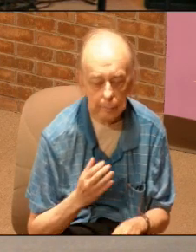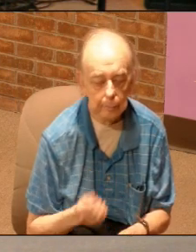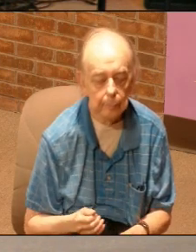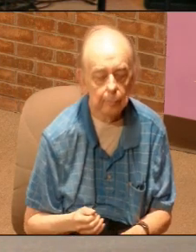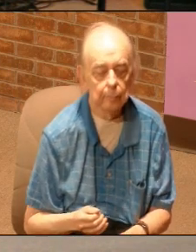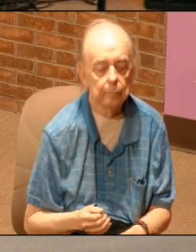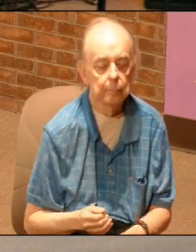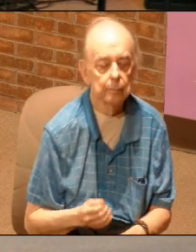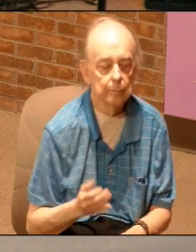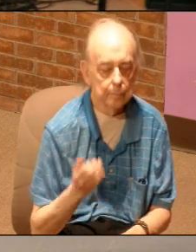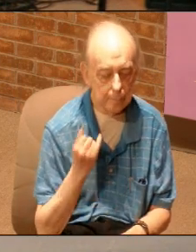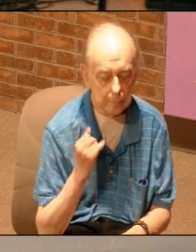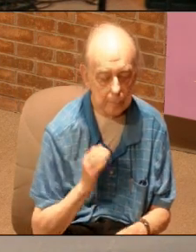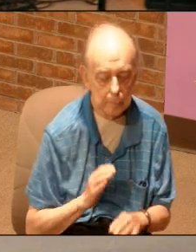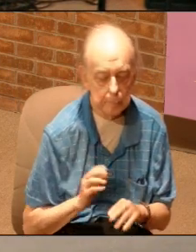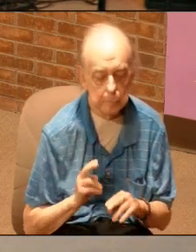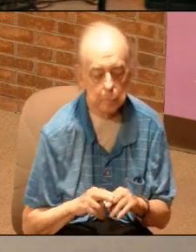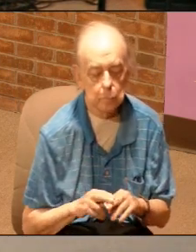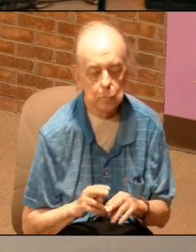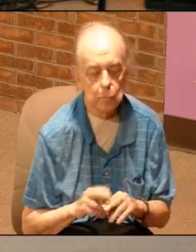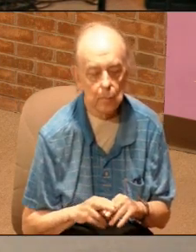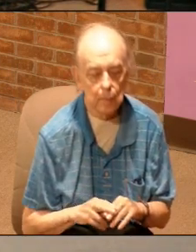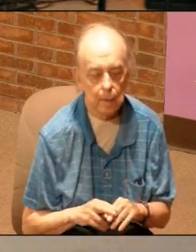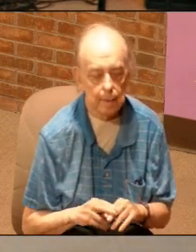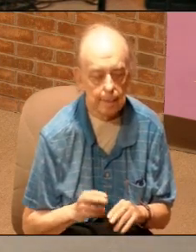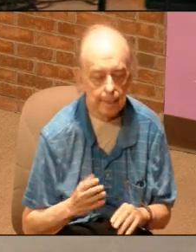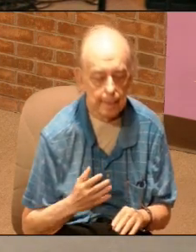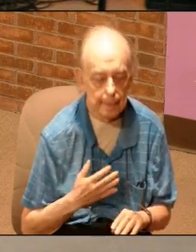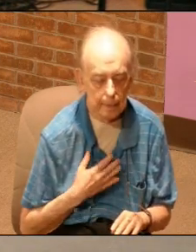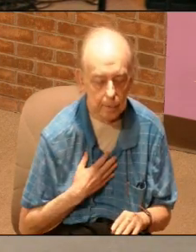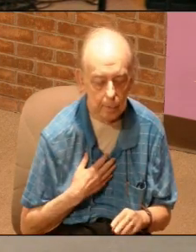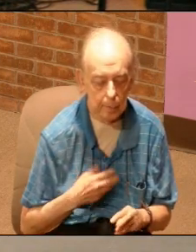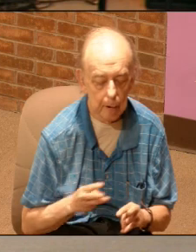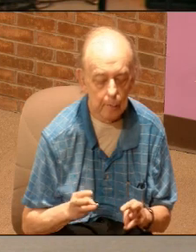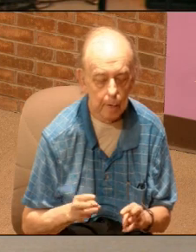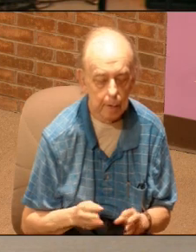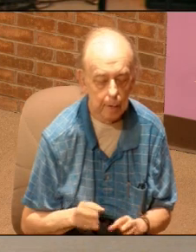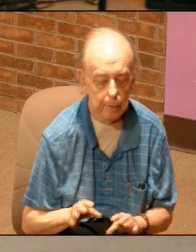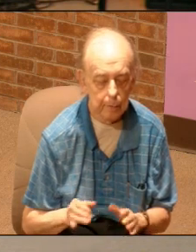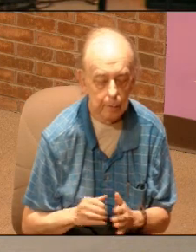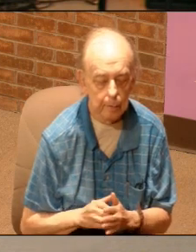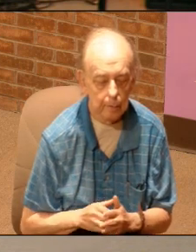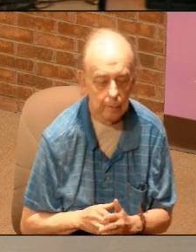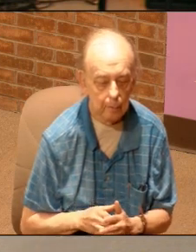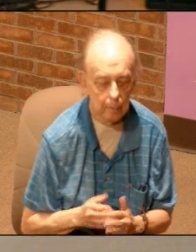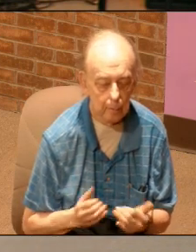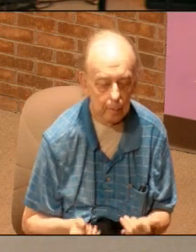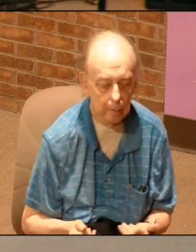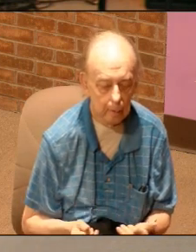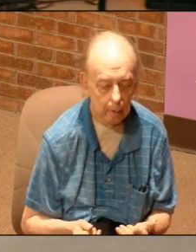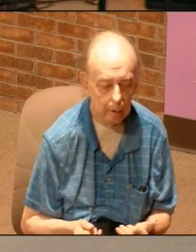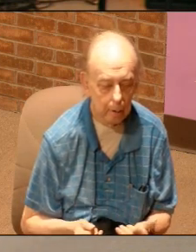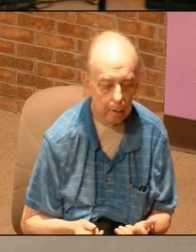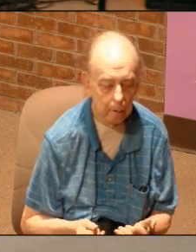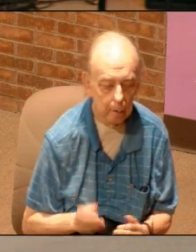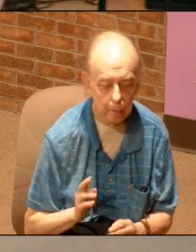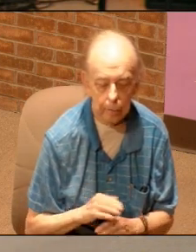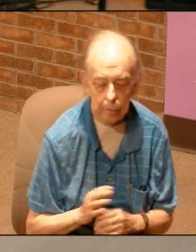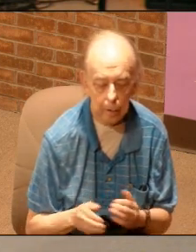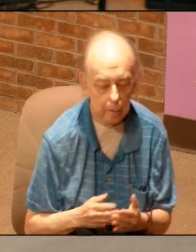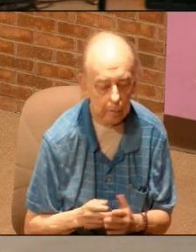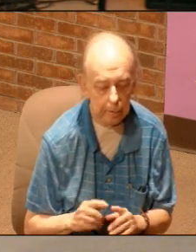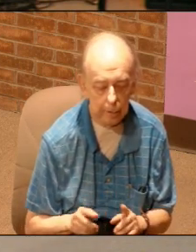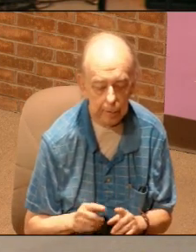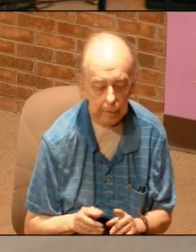Because if she was to sit there and do my way of doing it, well, today I'm going to wear all blue or black